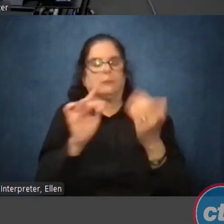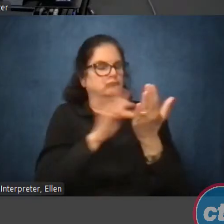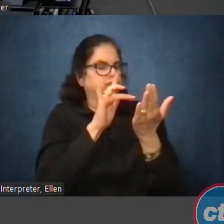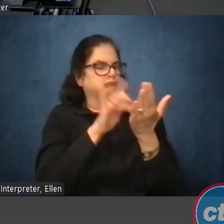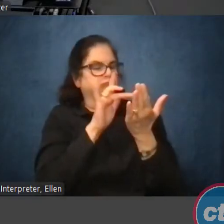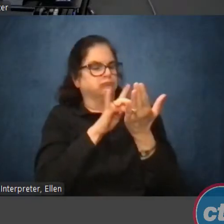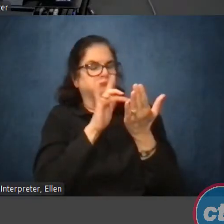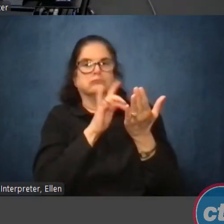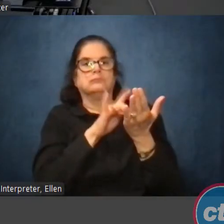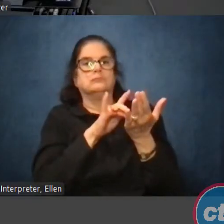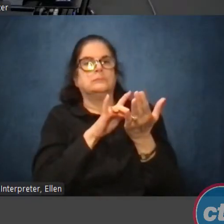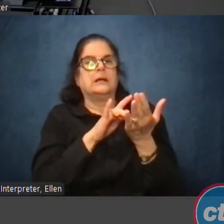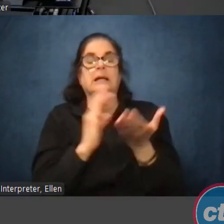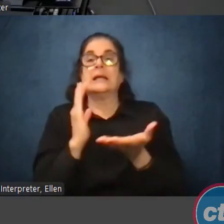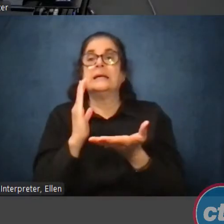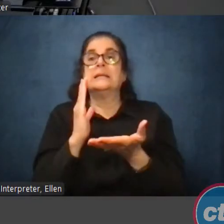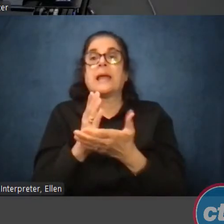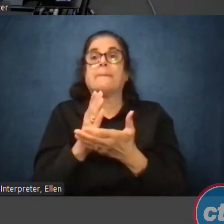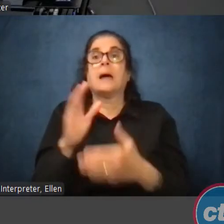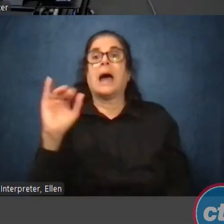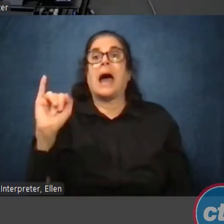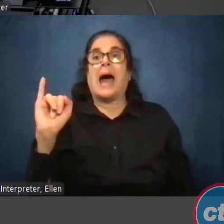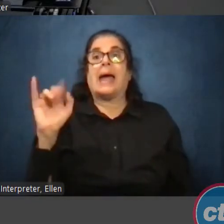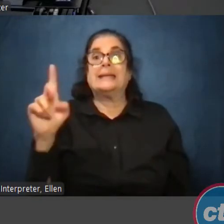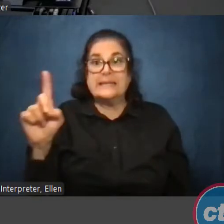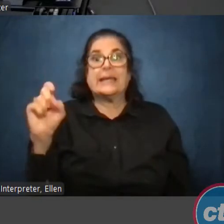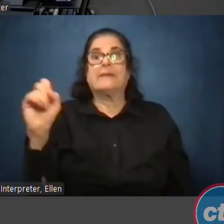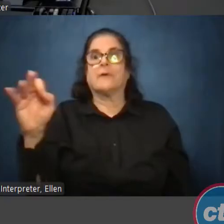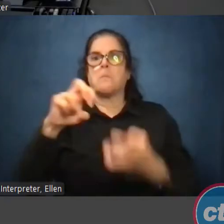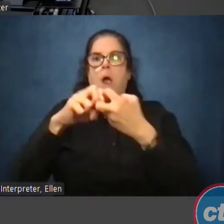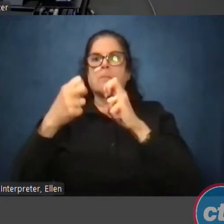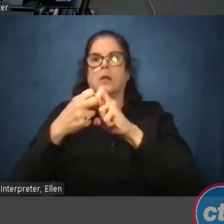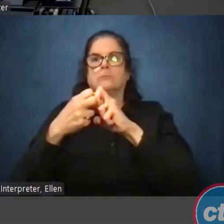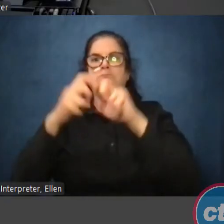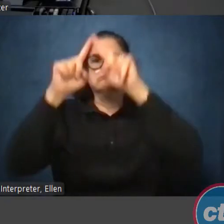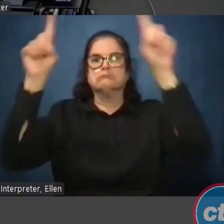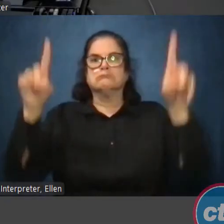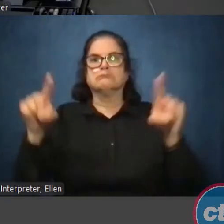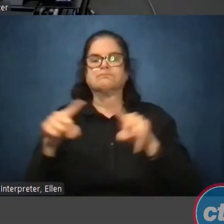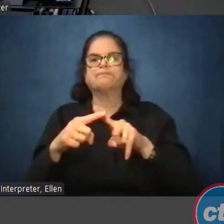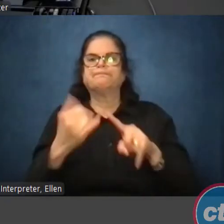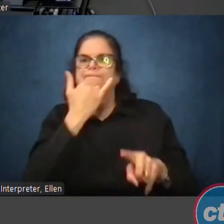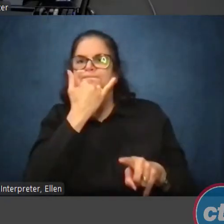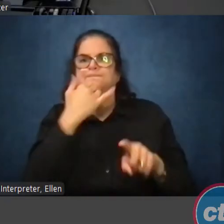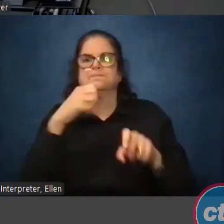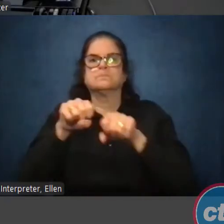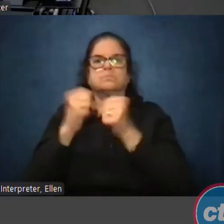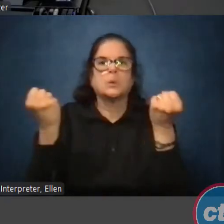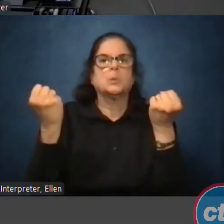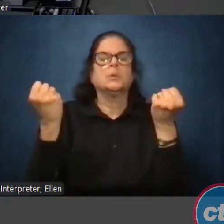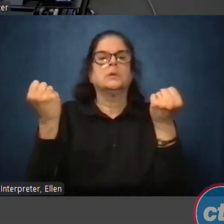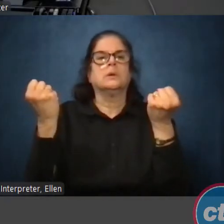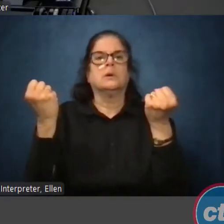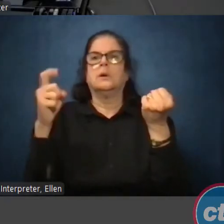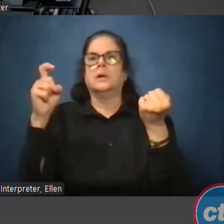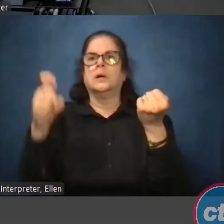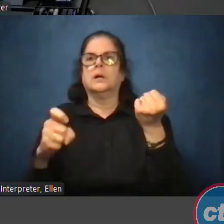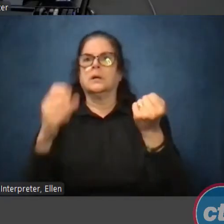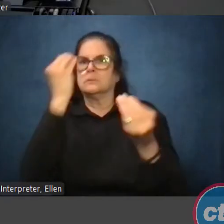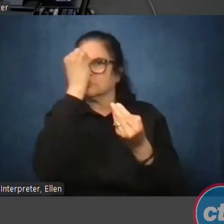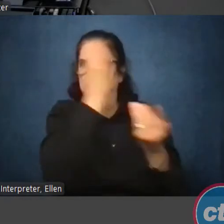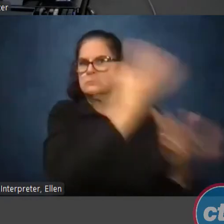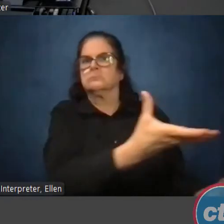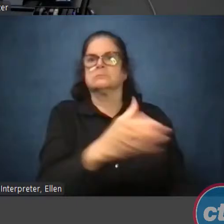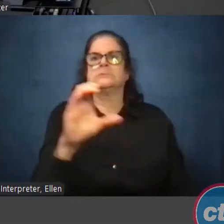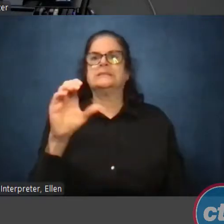and a stop ID. So if you ever need to report an issue with the display, the display is not working, and you need to go to